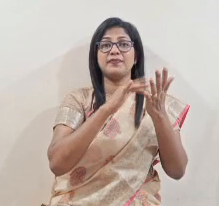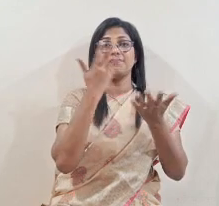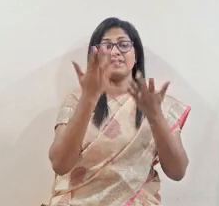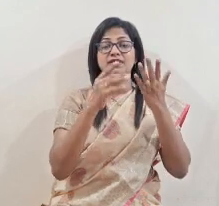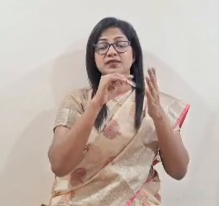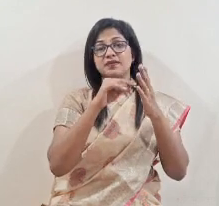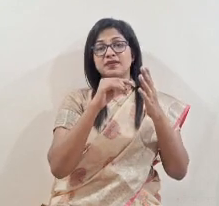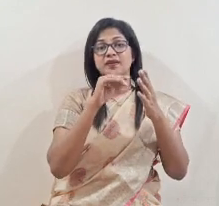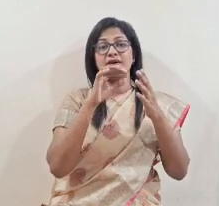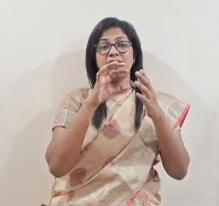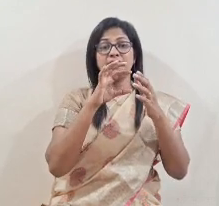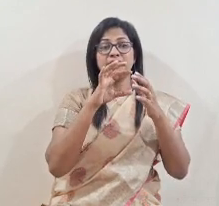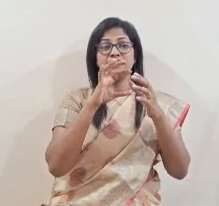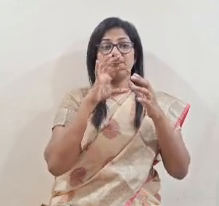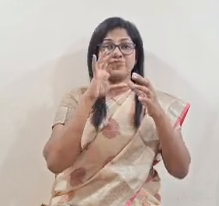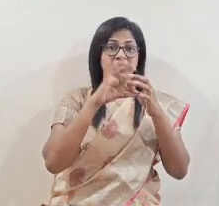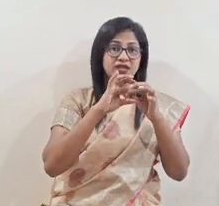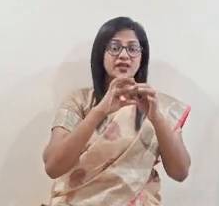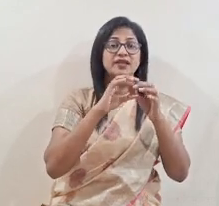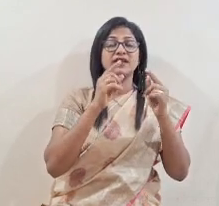trip generating